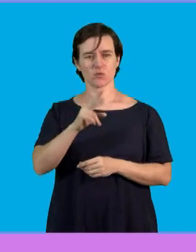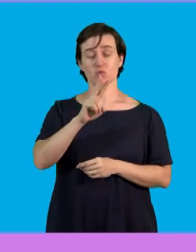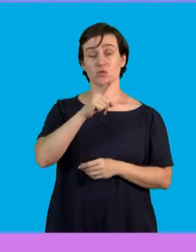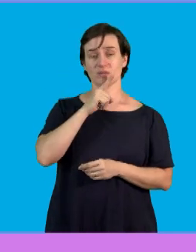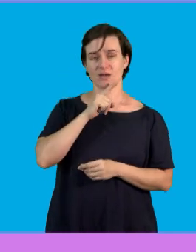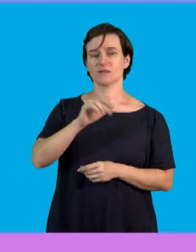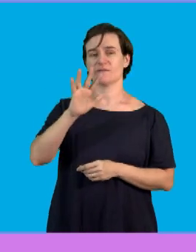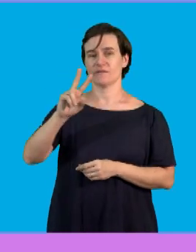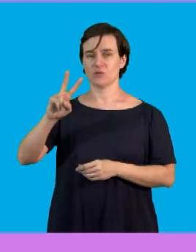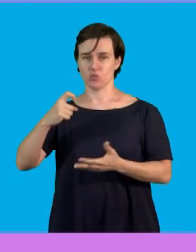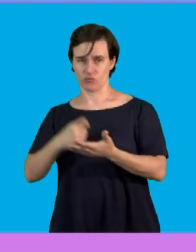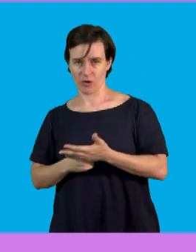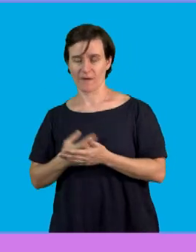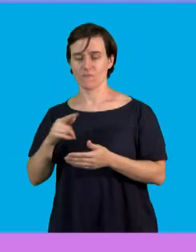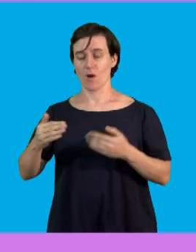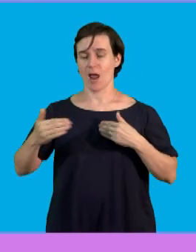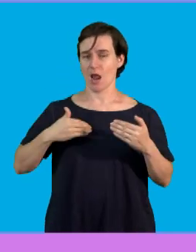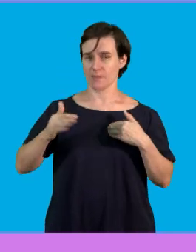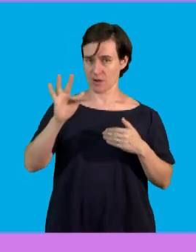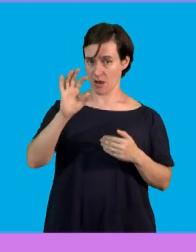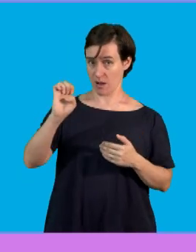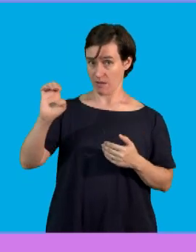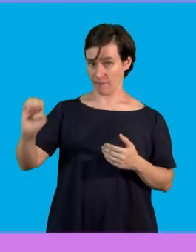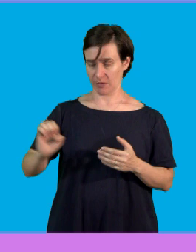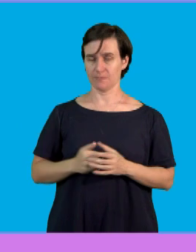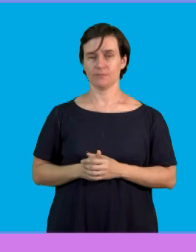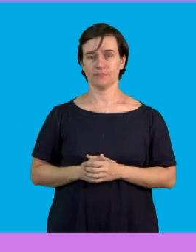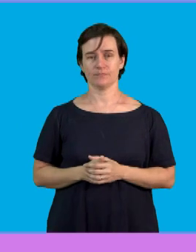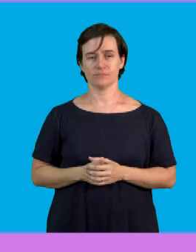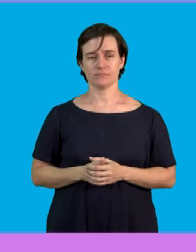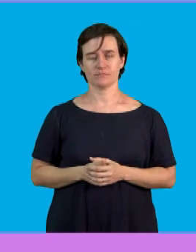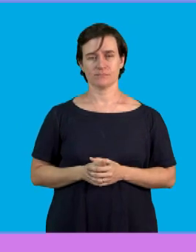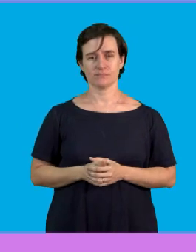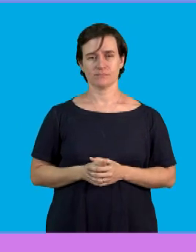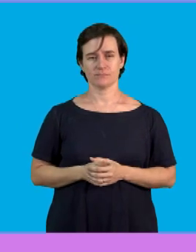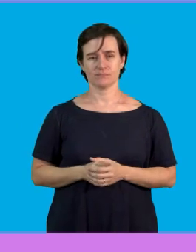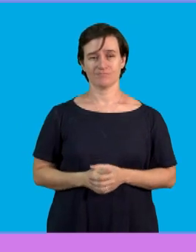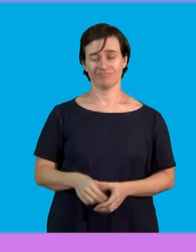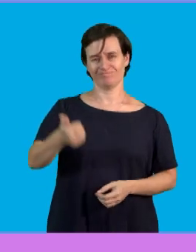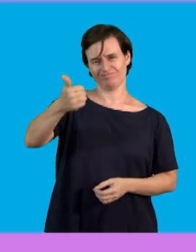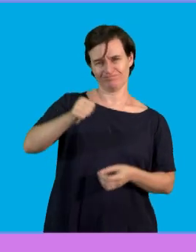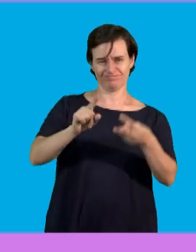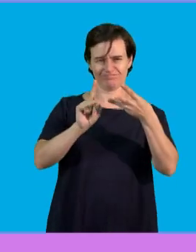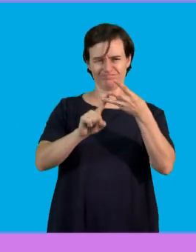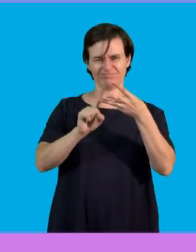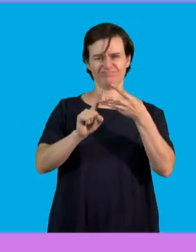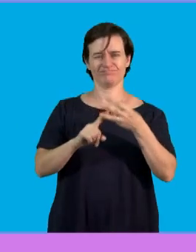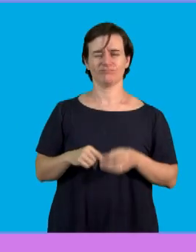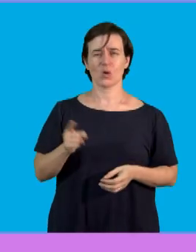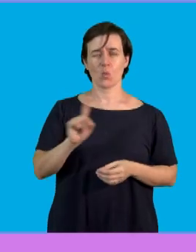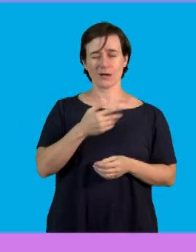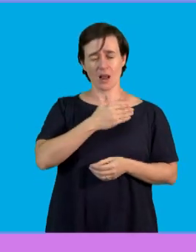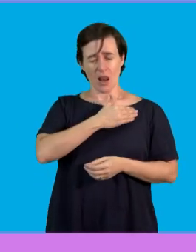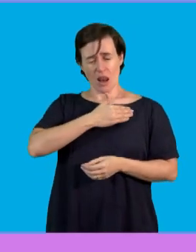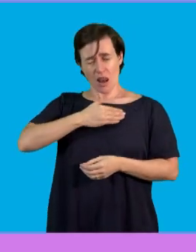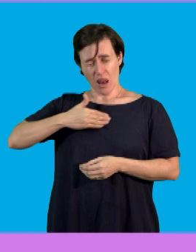2,052 Rand as the admin fee. Then we move to number C. What is the